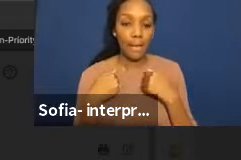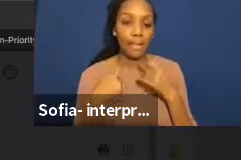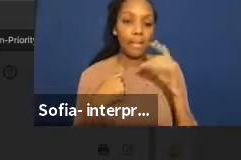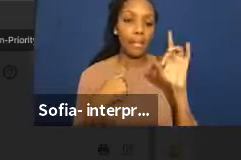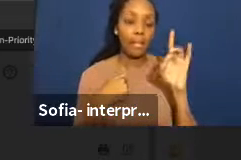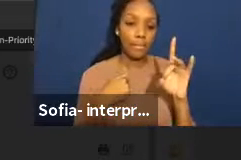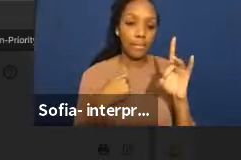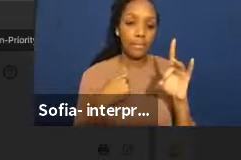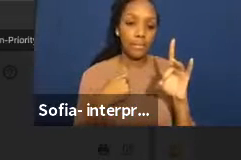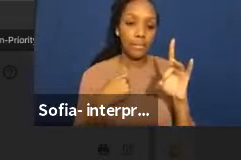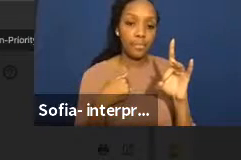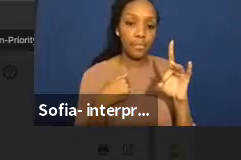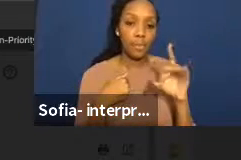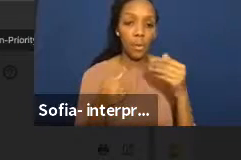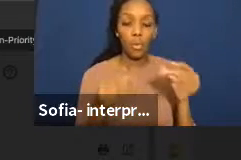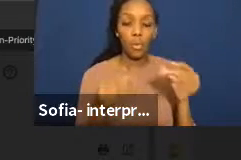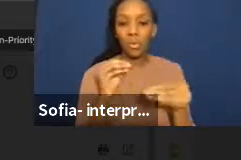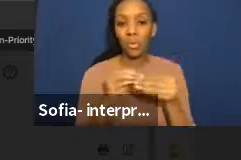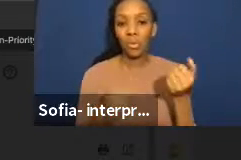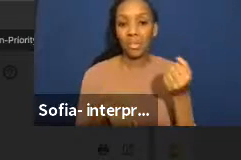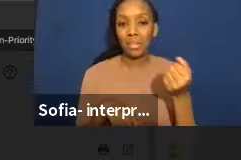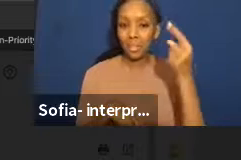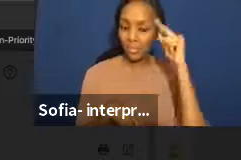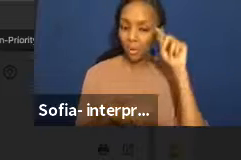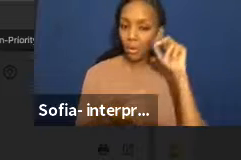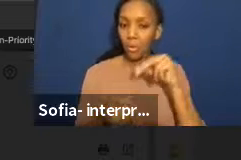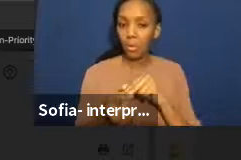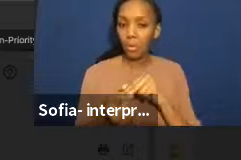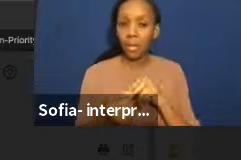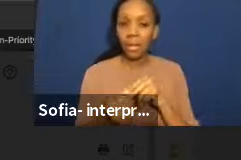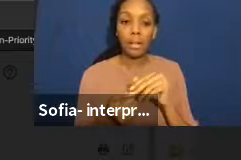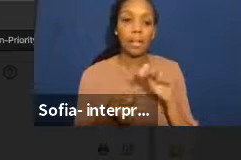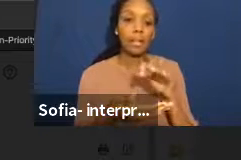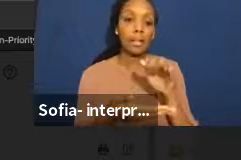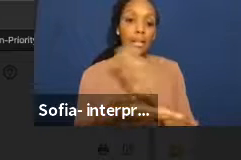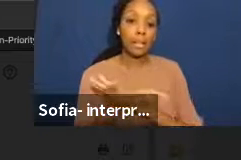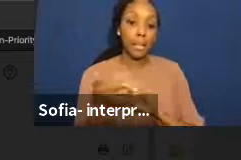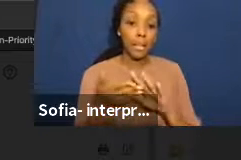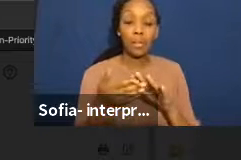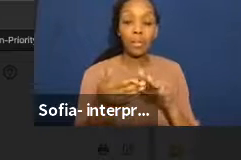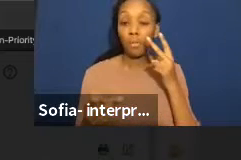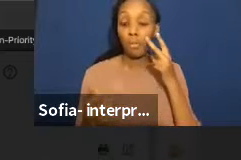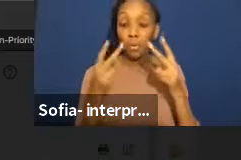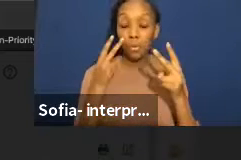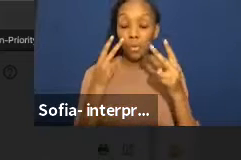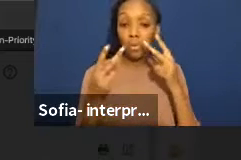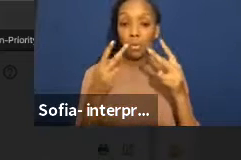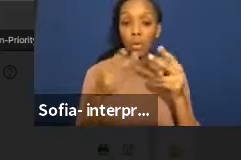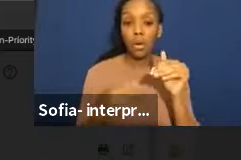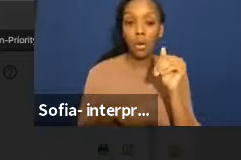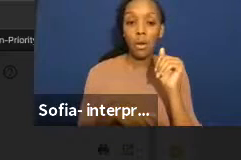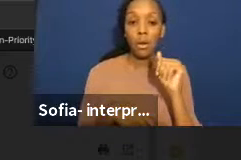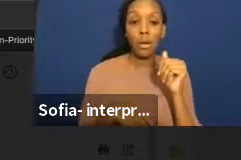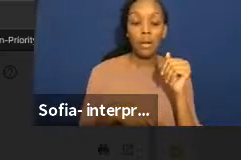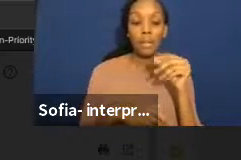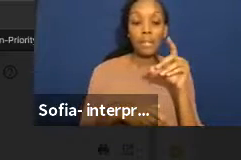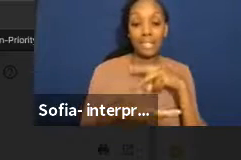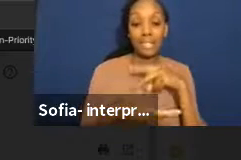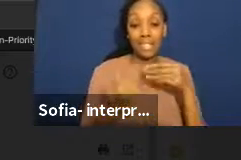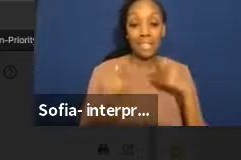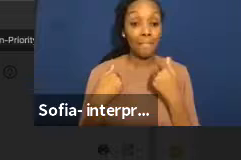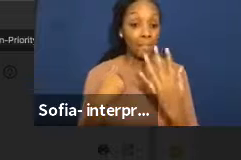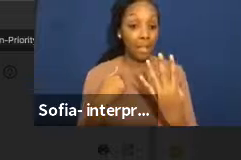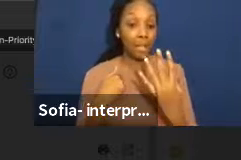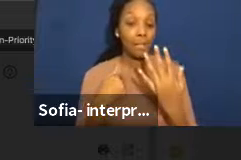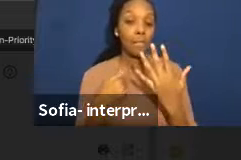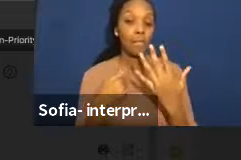10 within that department. College of Visual and Performing Arts, for dance there's 5. For music there's 2. And